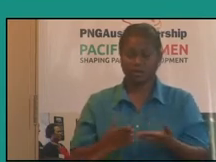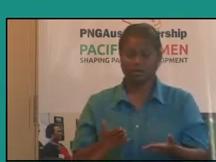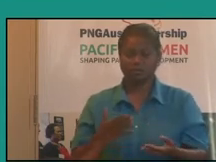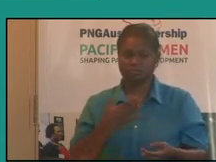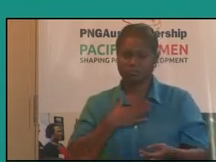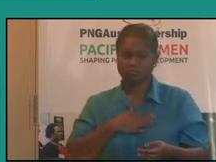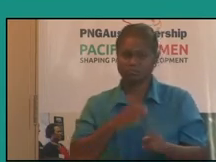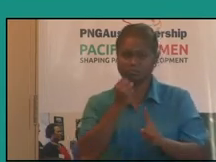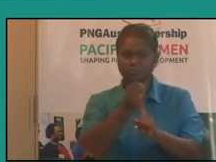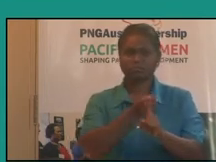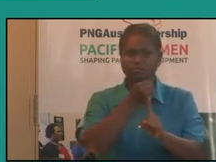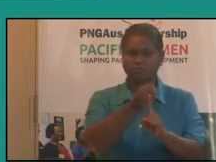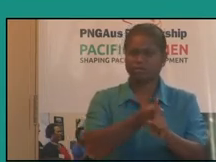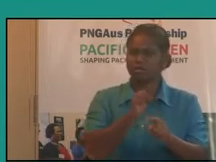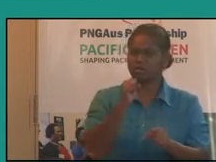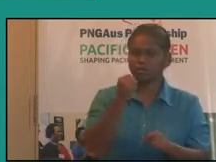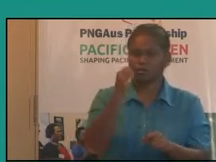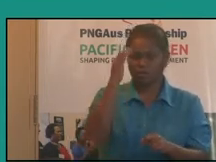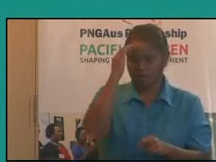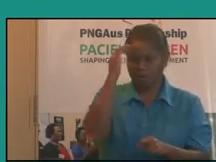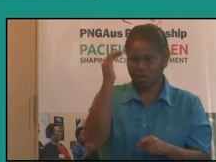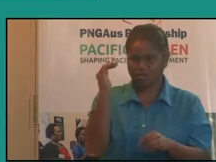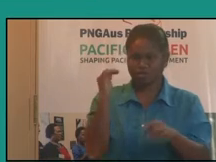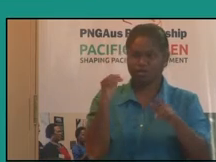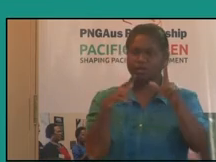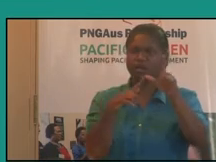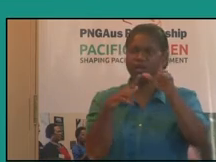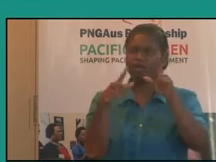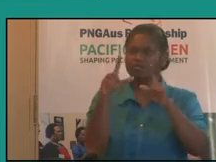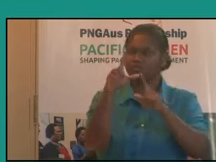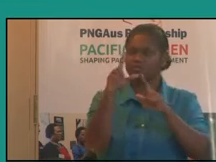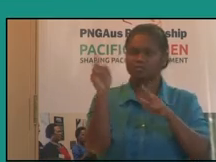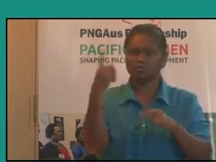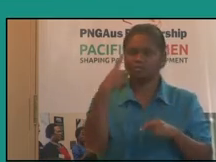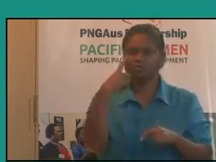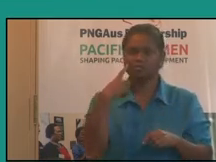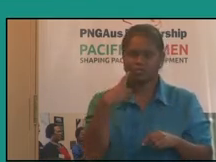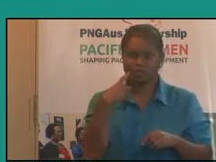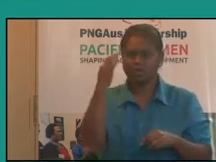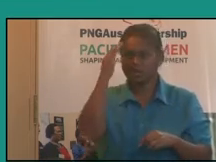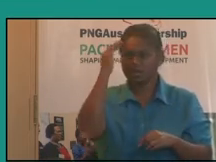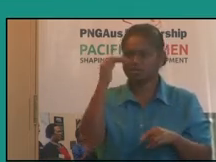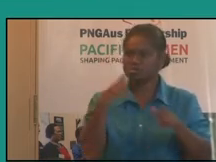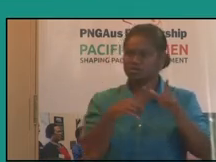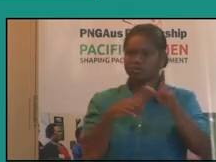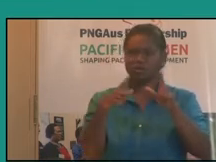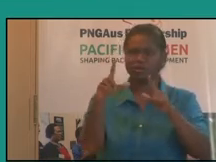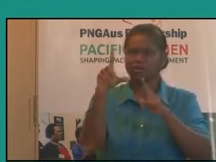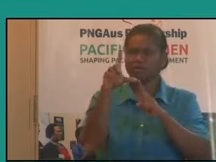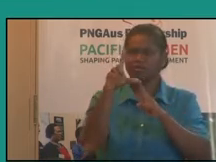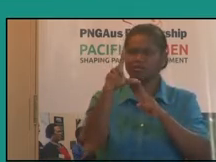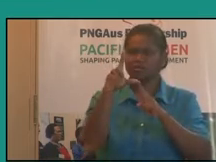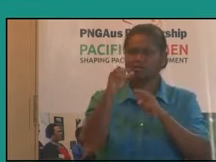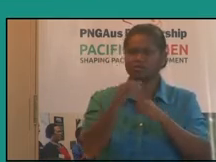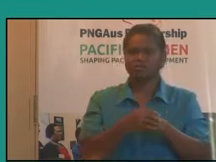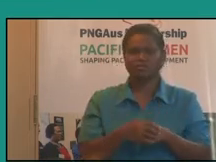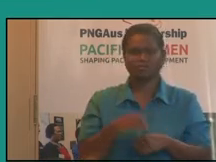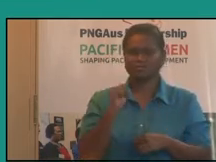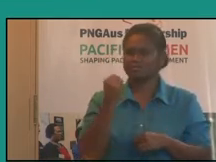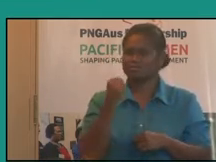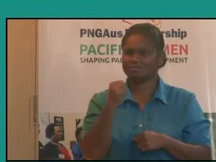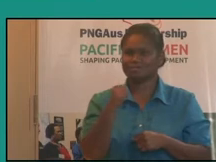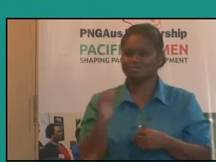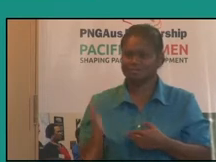is not at the national level, because we have tried at the national level already and it's been shut down.